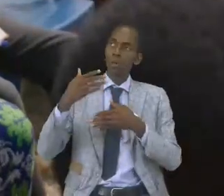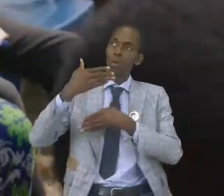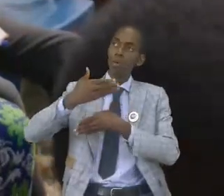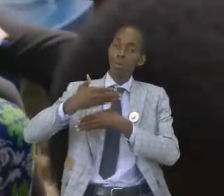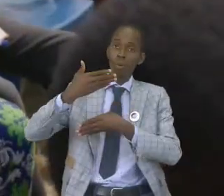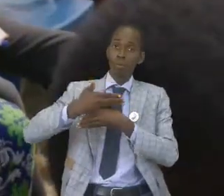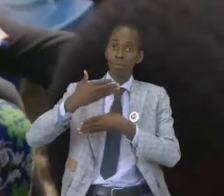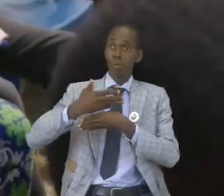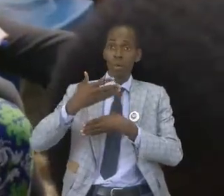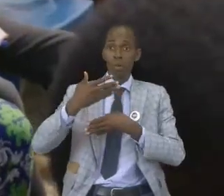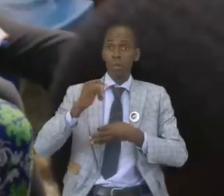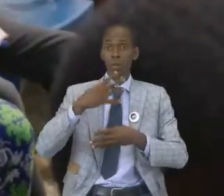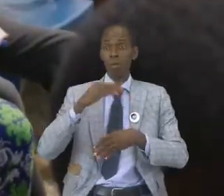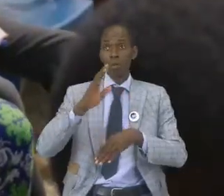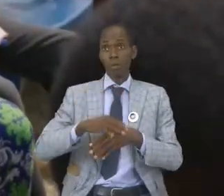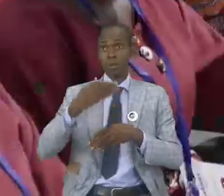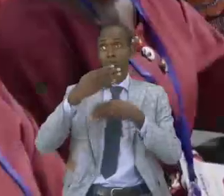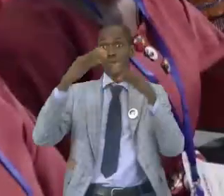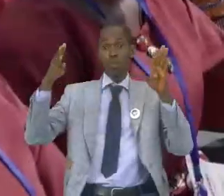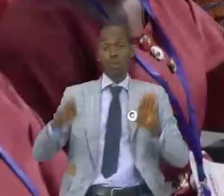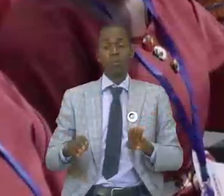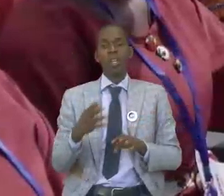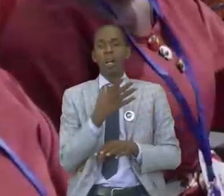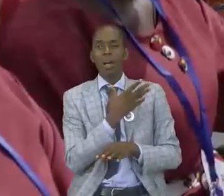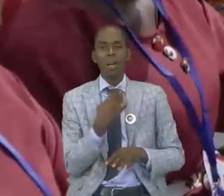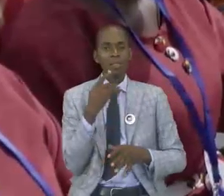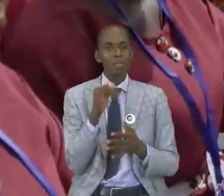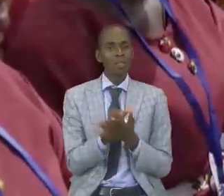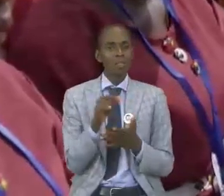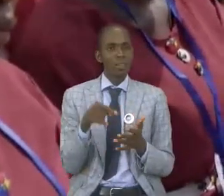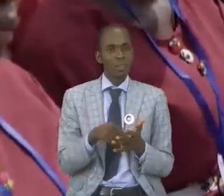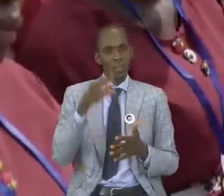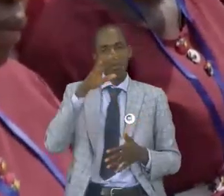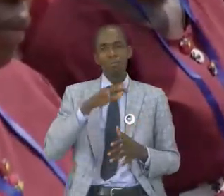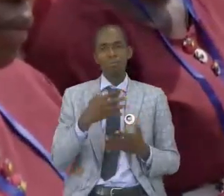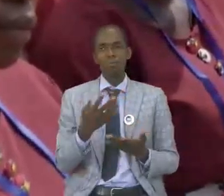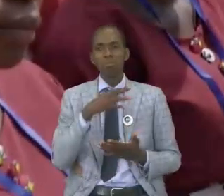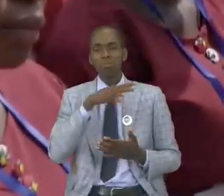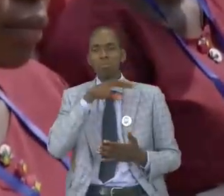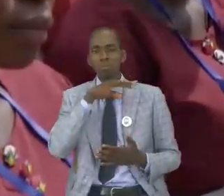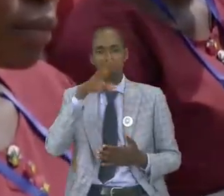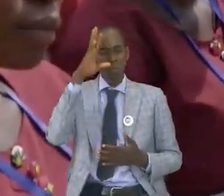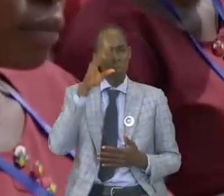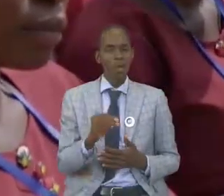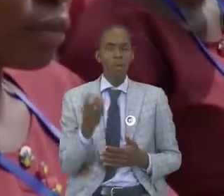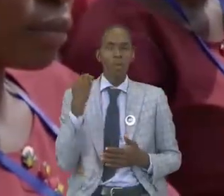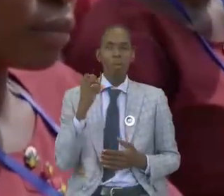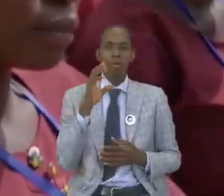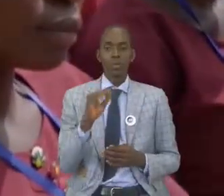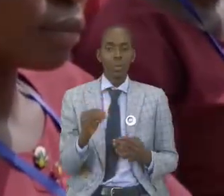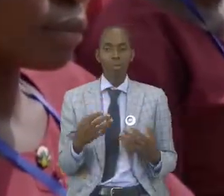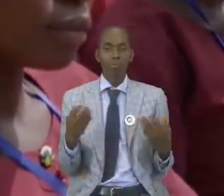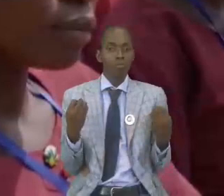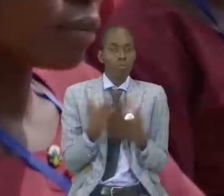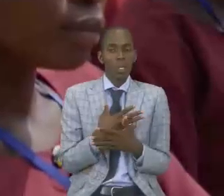for interpretation. And this profane man, Belshazzar, he was so afraid, his knees were knocking together, and he said